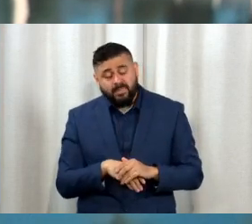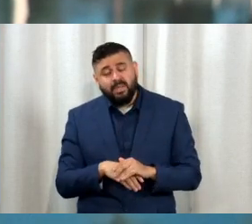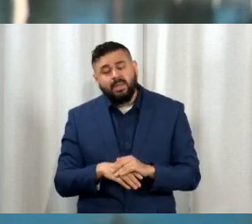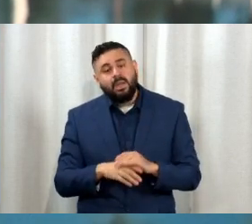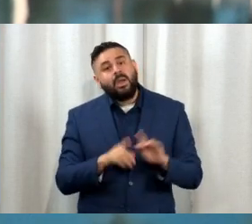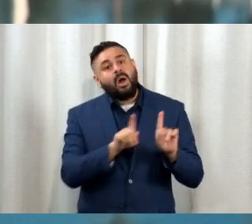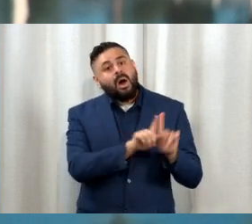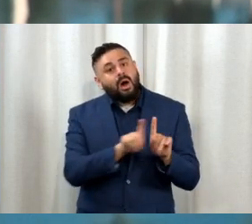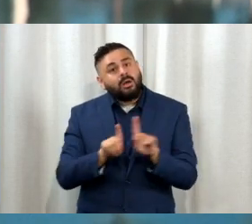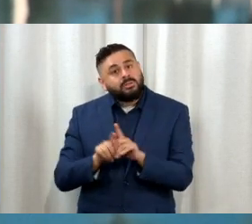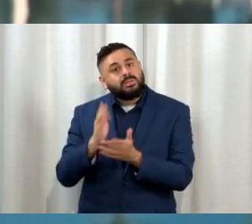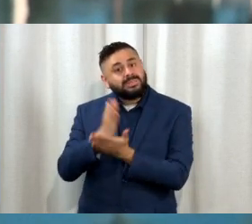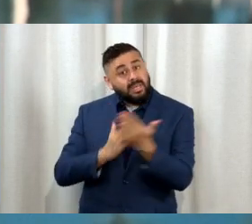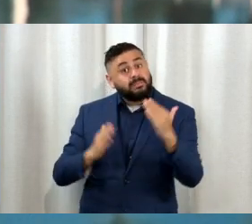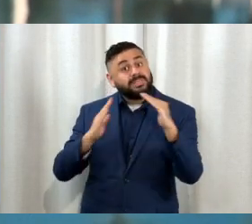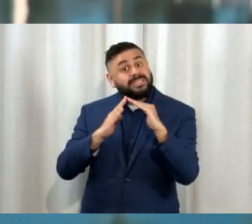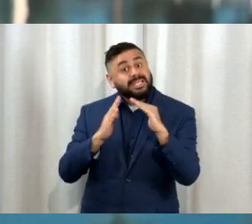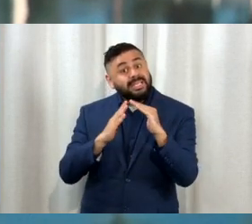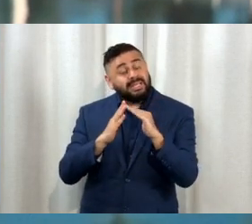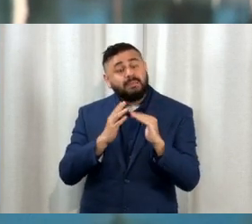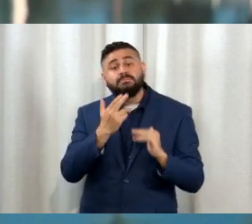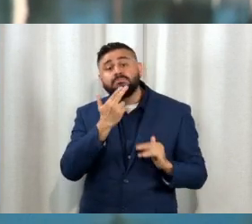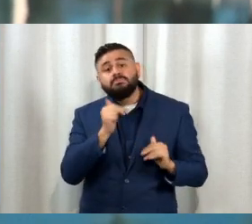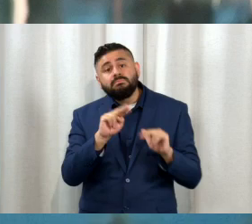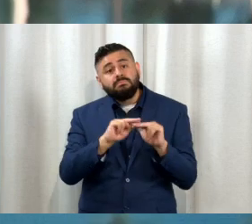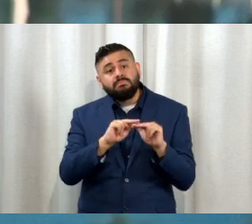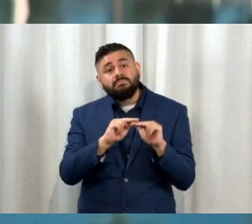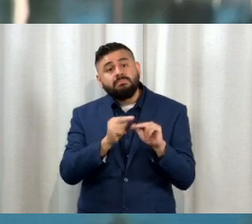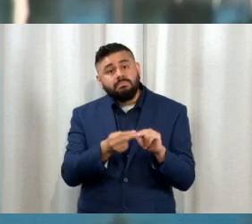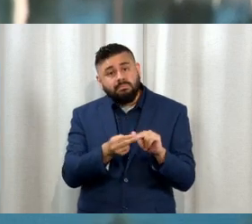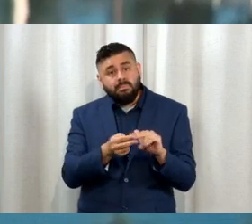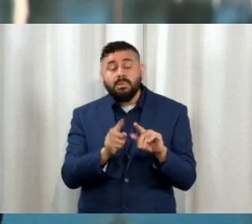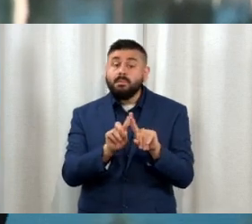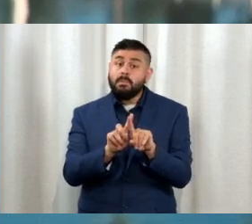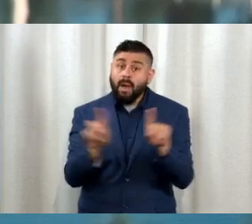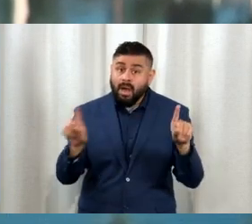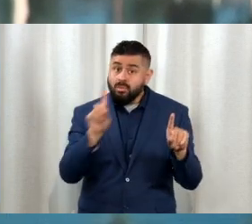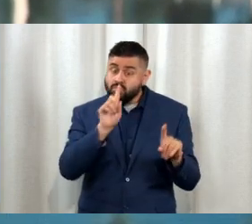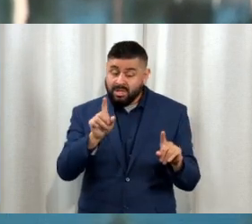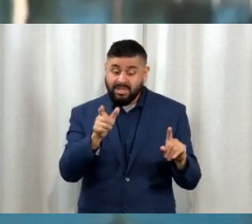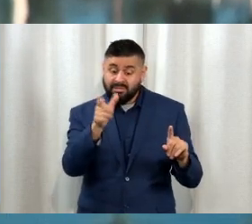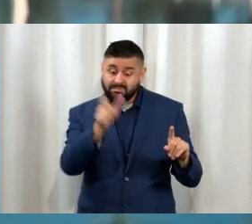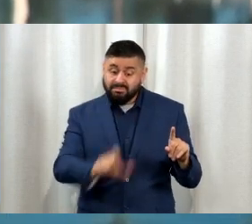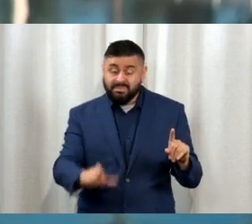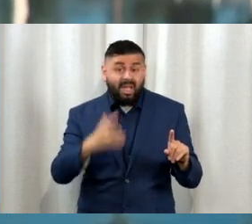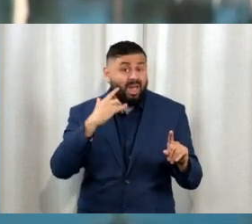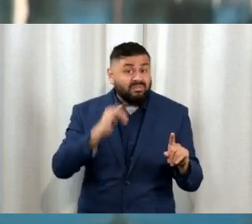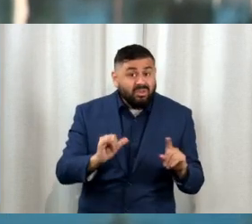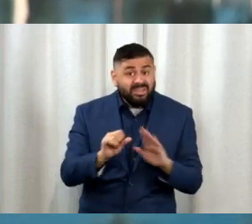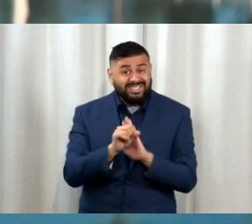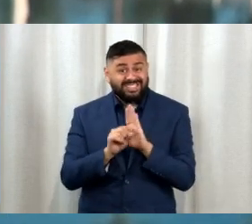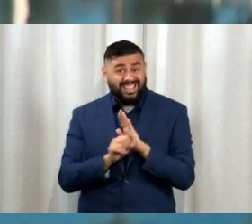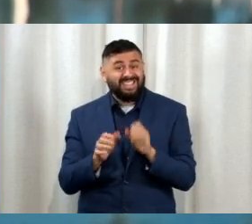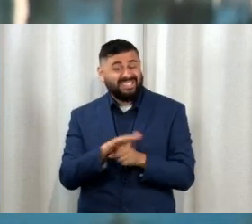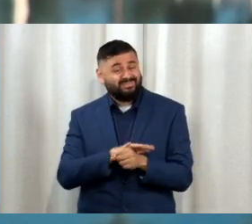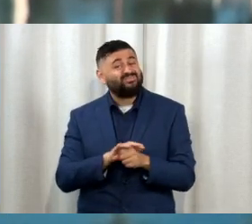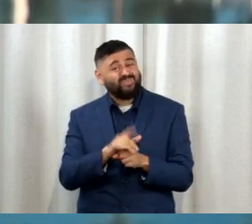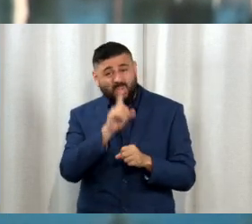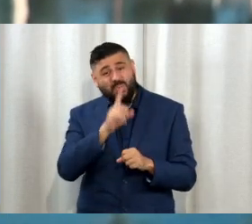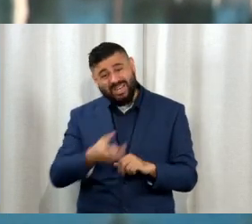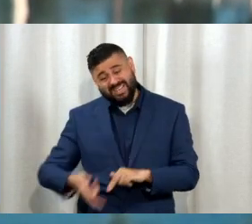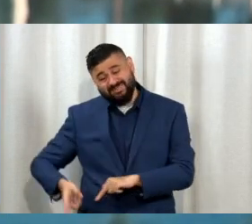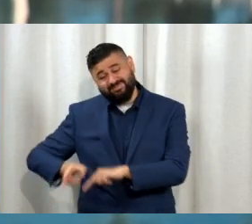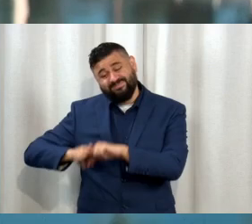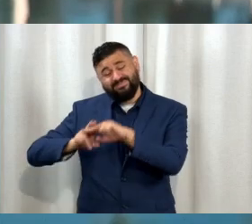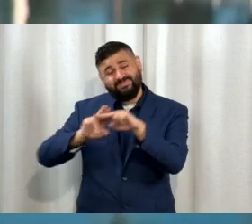also some jurisdictions that have seen some small reductions in homelessness, but overall, the region and the state as a whole is looking at a pretty large rise of